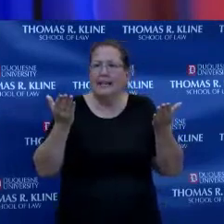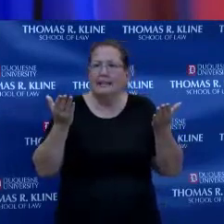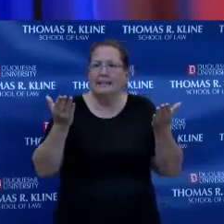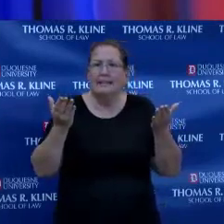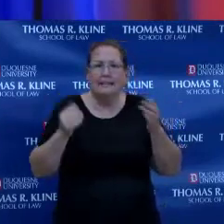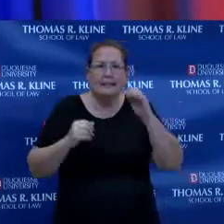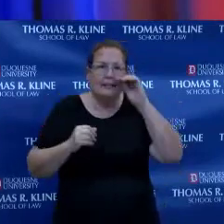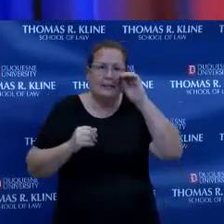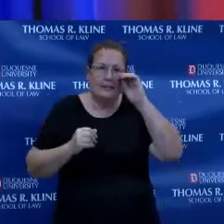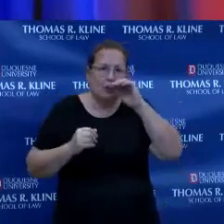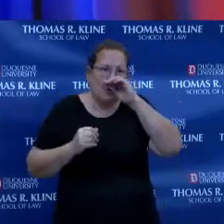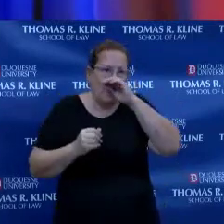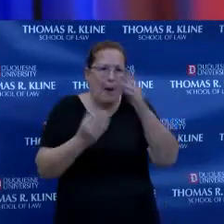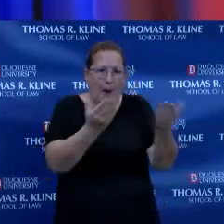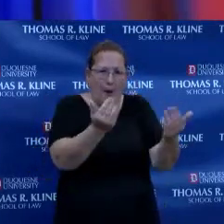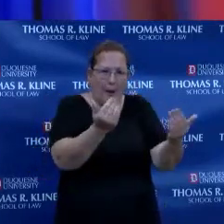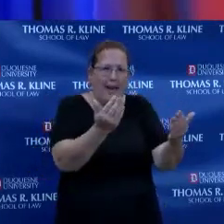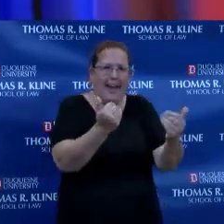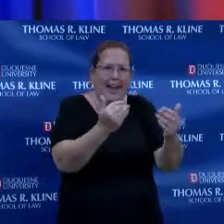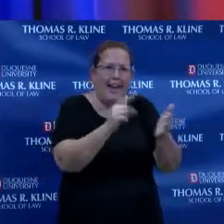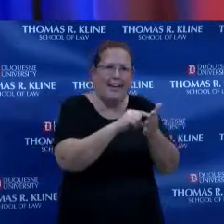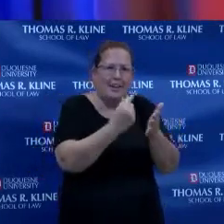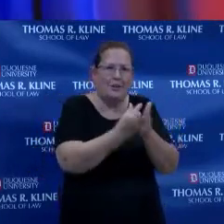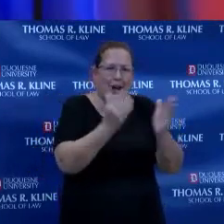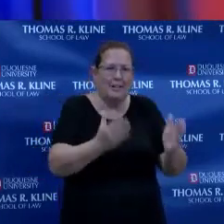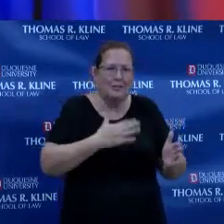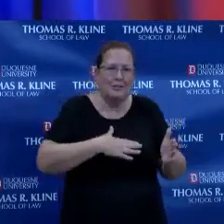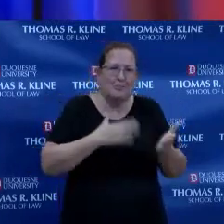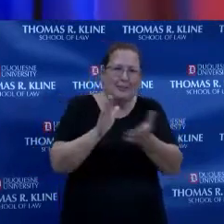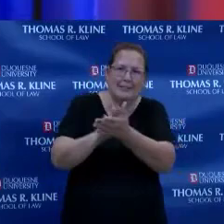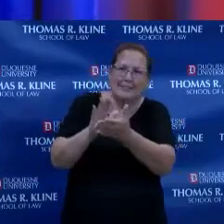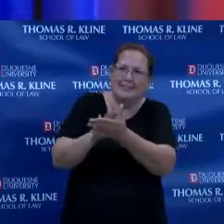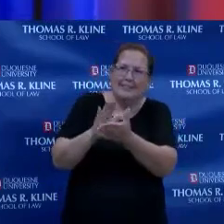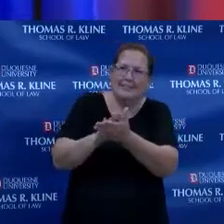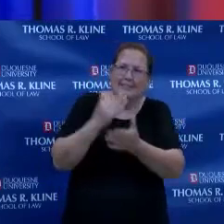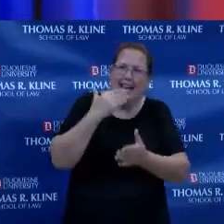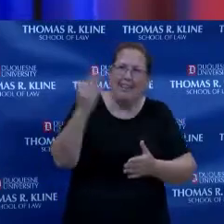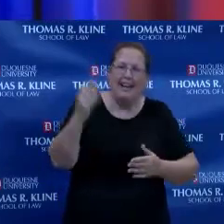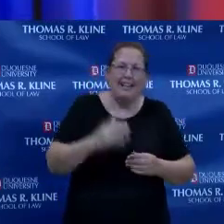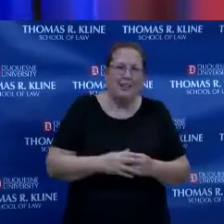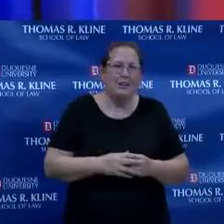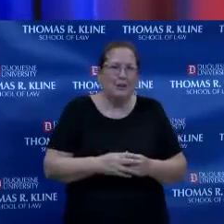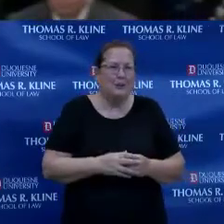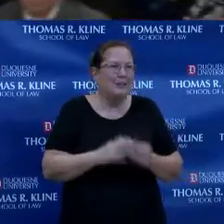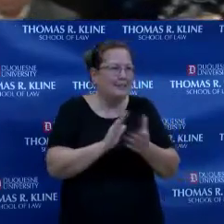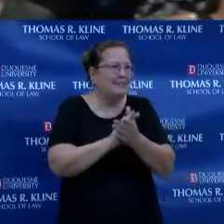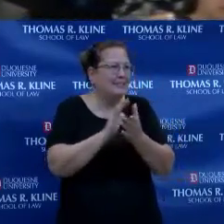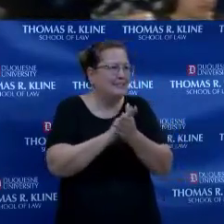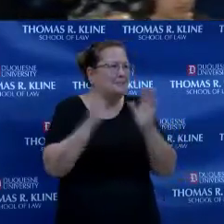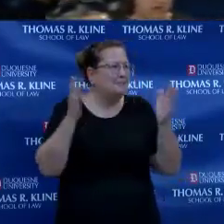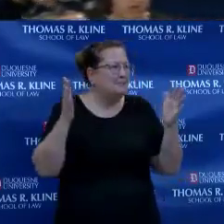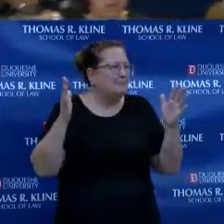Okay, graduates, let's hear it for these folks who helped make this day, special day, possible.